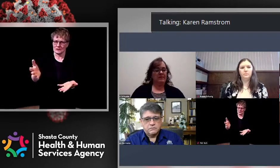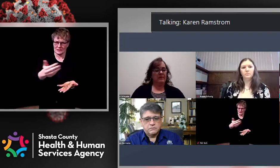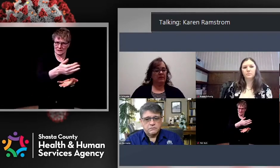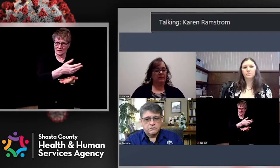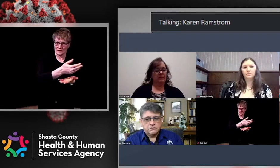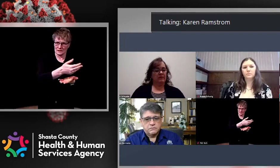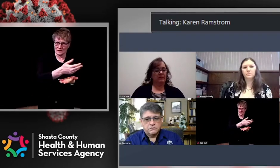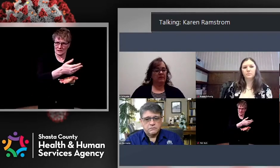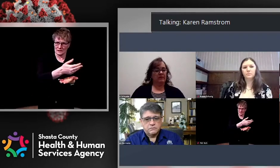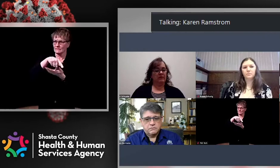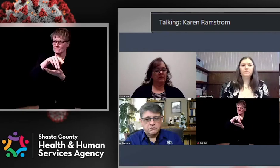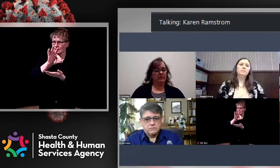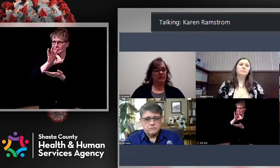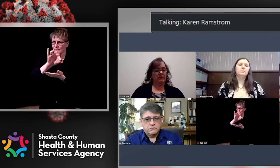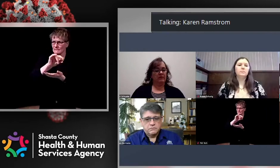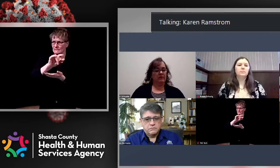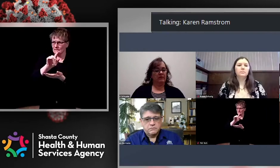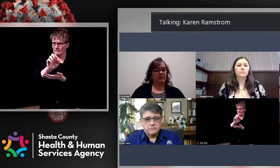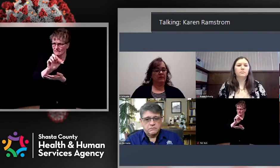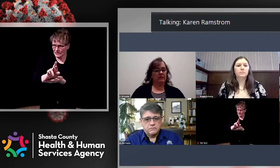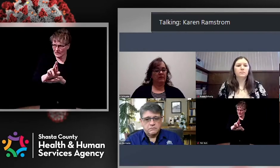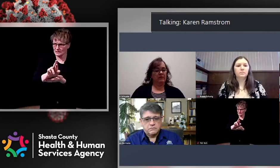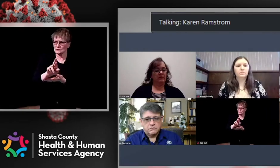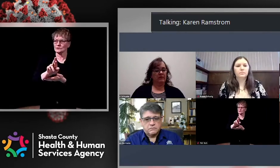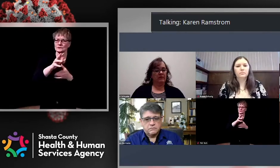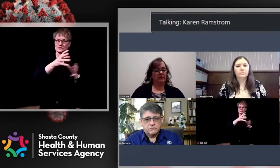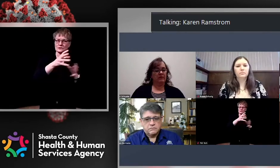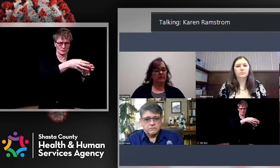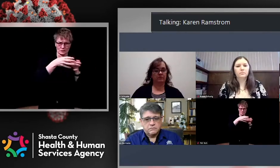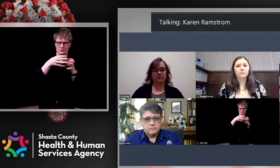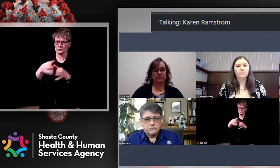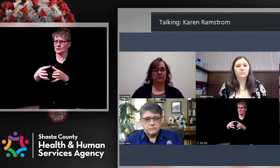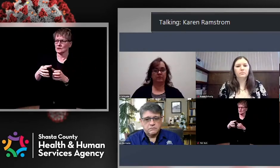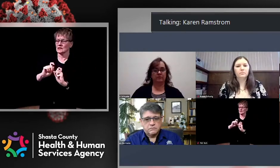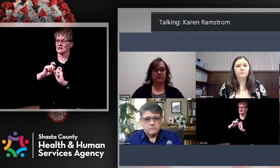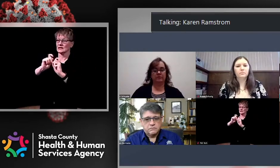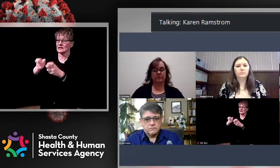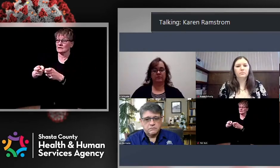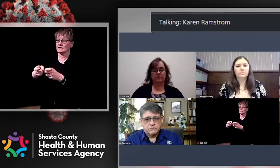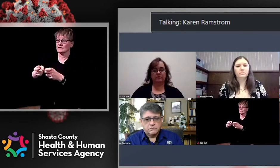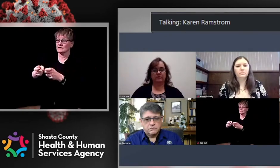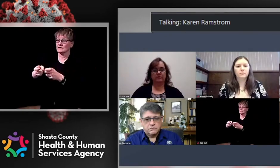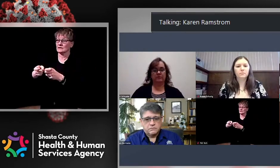for this partnership program to get the long-term care facilities vaccinated. And so